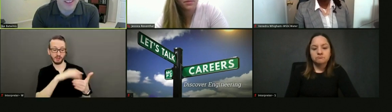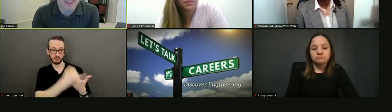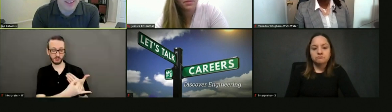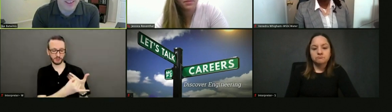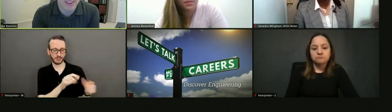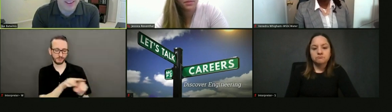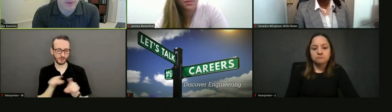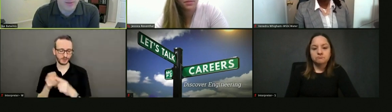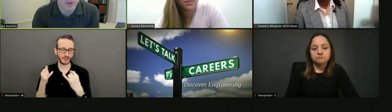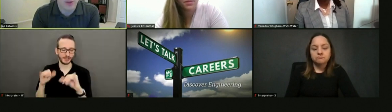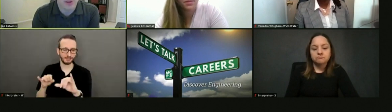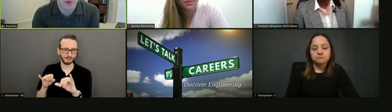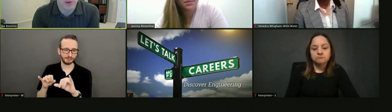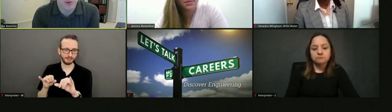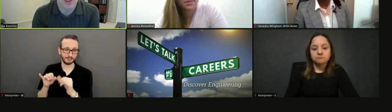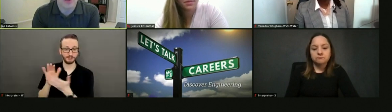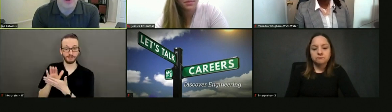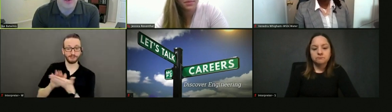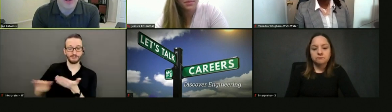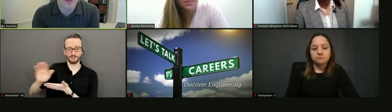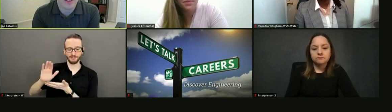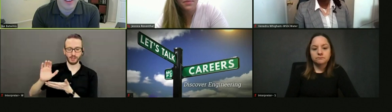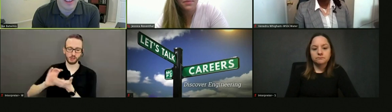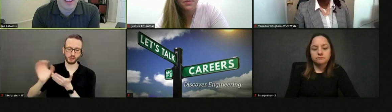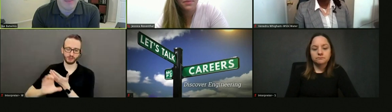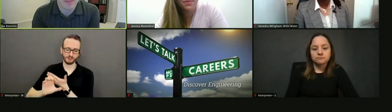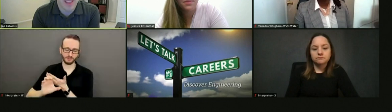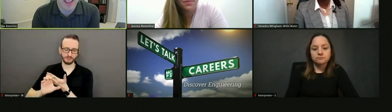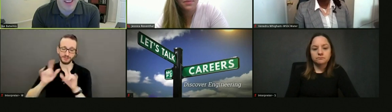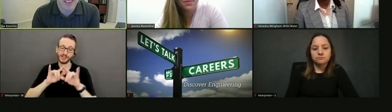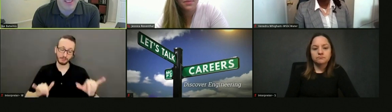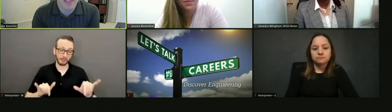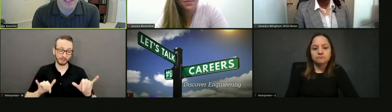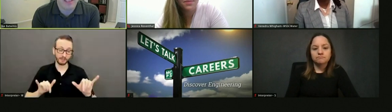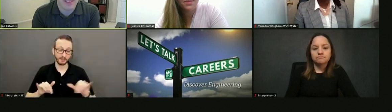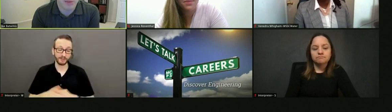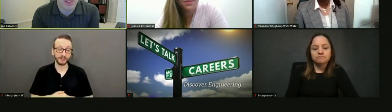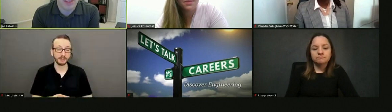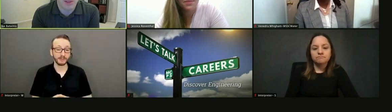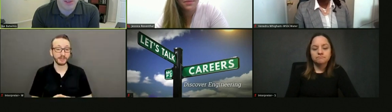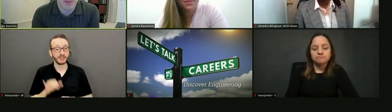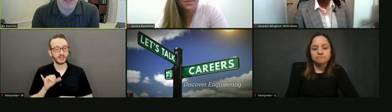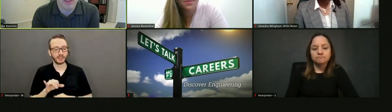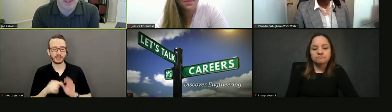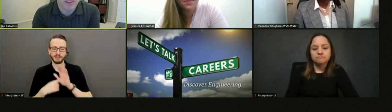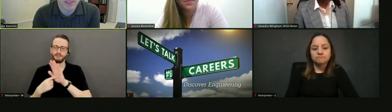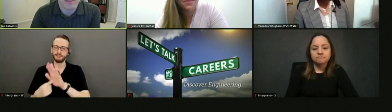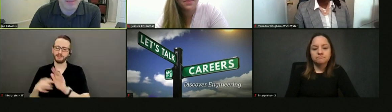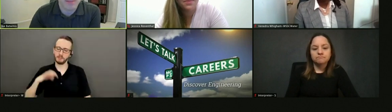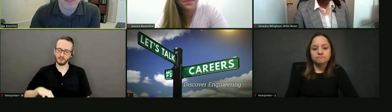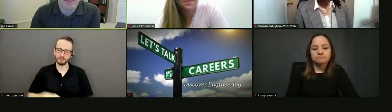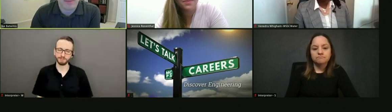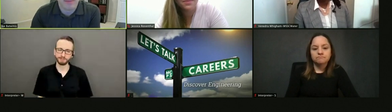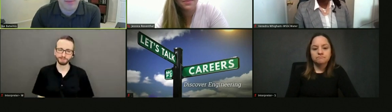and all your coursework. So that kind of stuff is really, really beneficial.